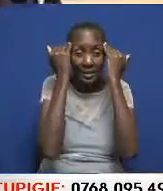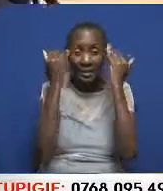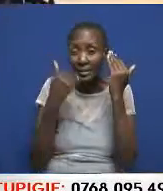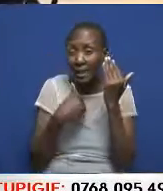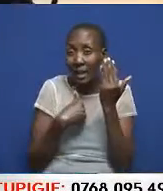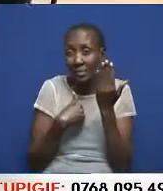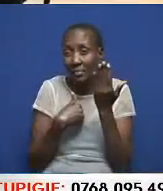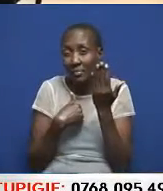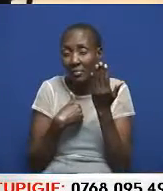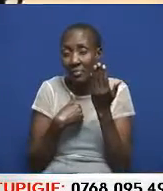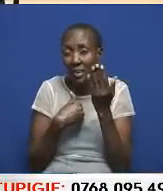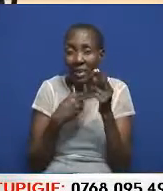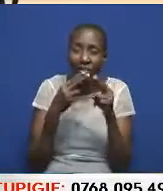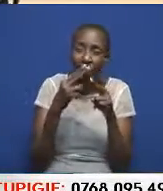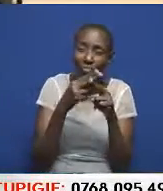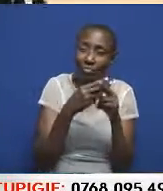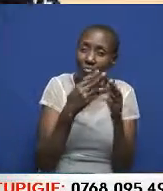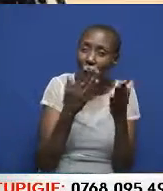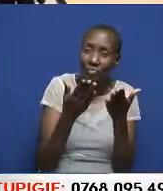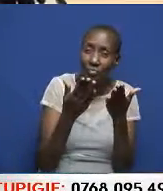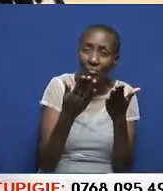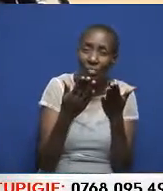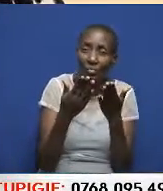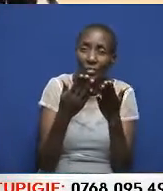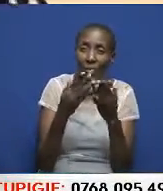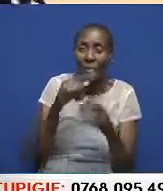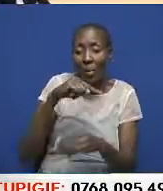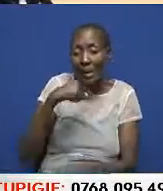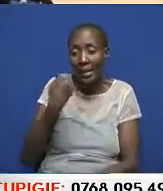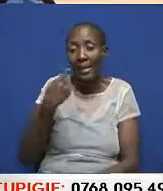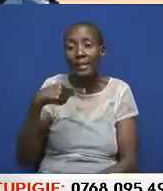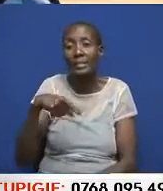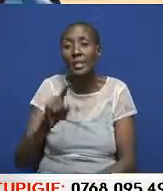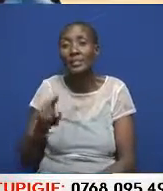kidogo suicidal, wanakuwa suicidal. So